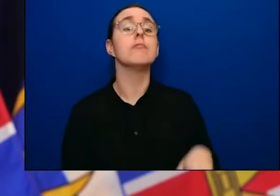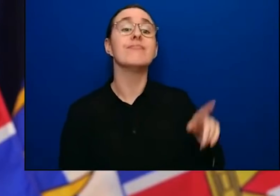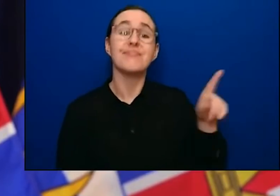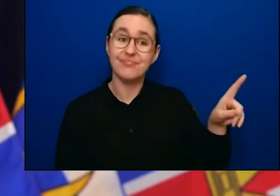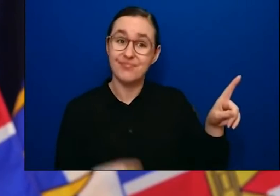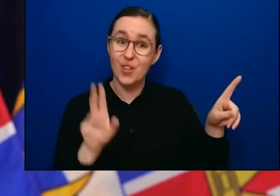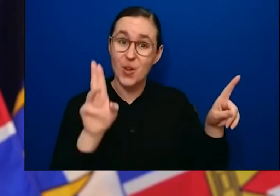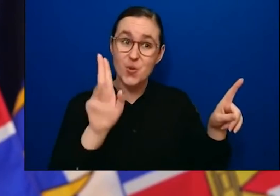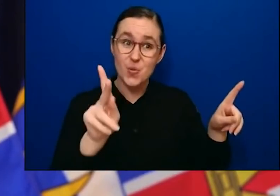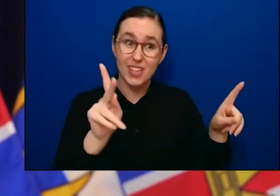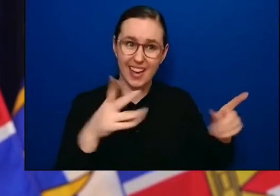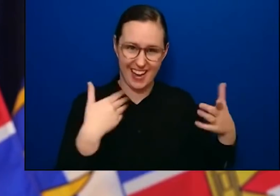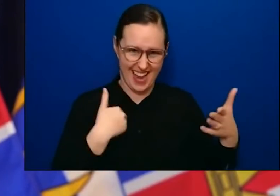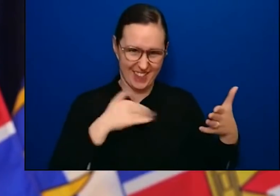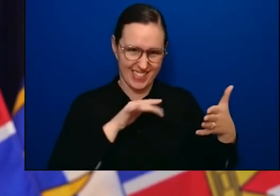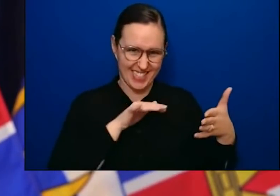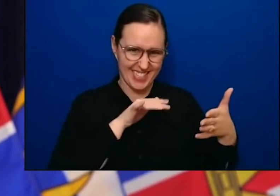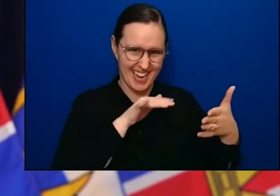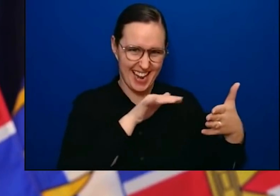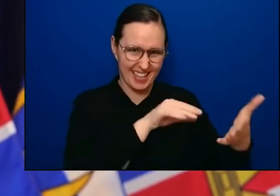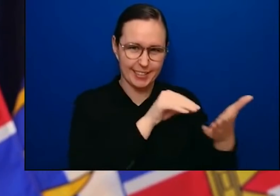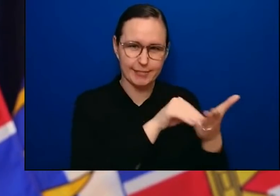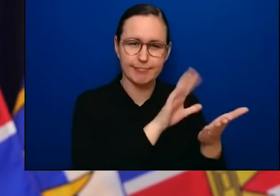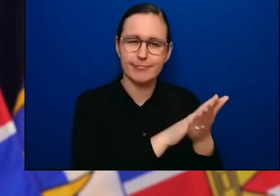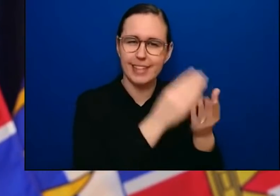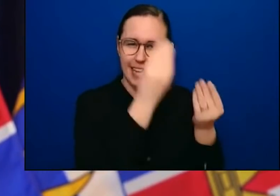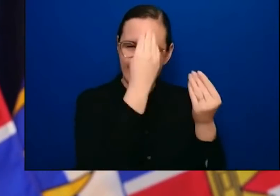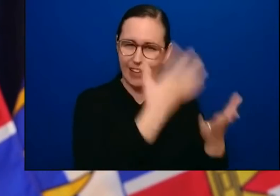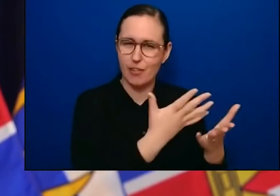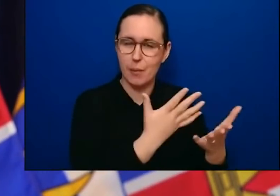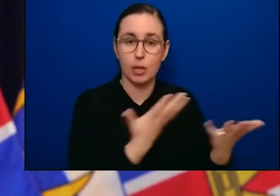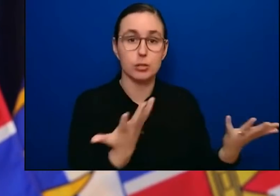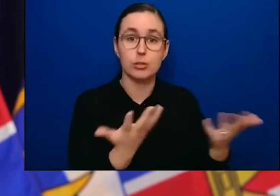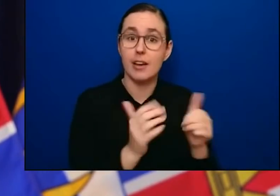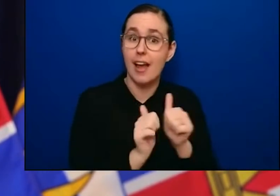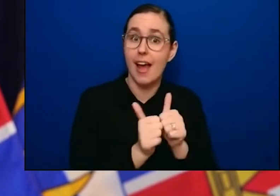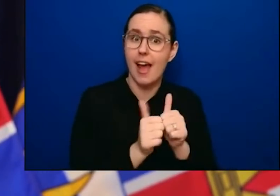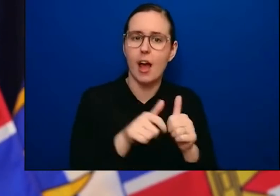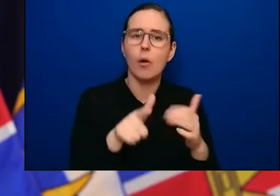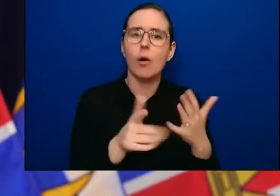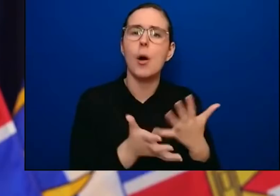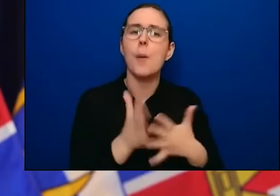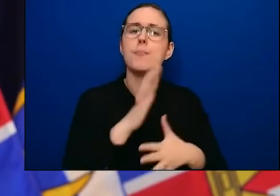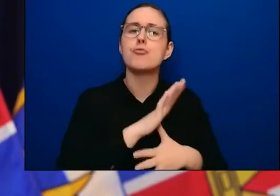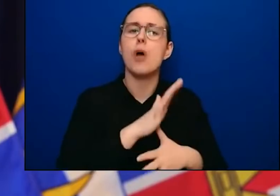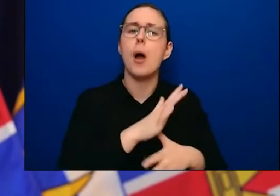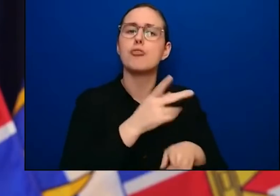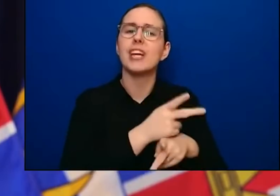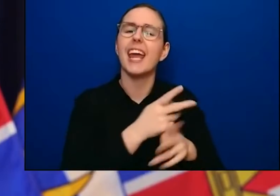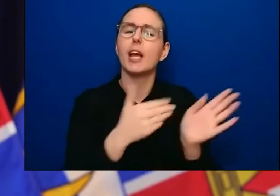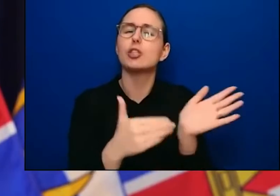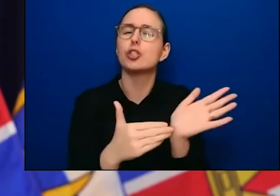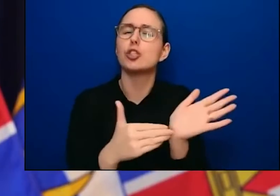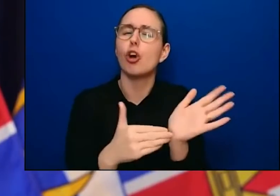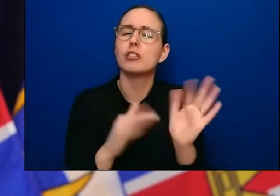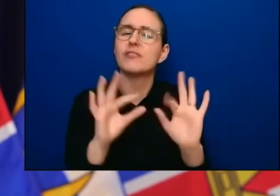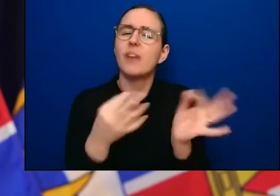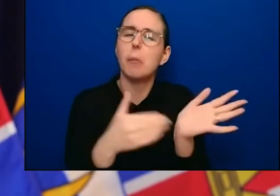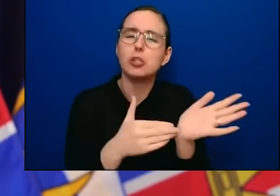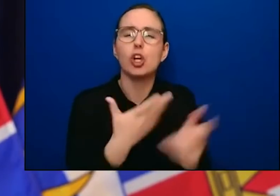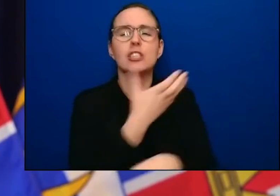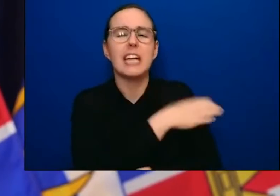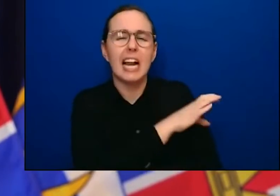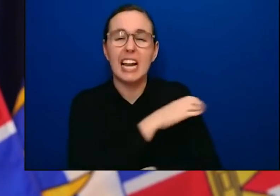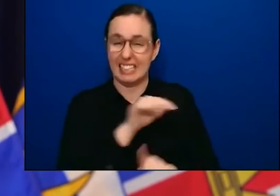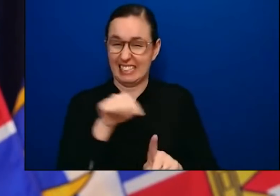through their family physician clinics, primary care clinics. So yes, by definition, one doesn't